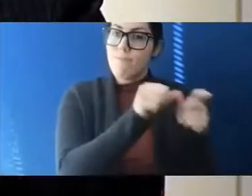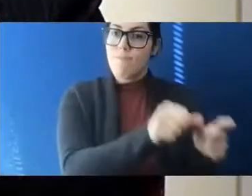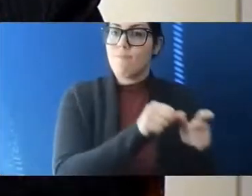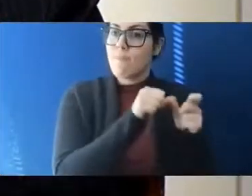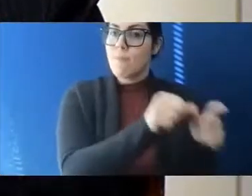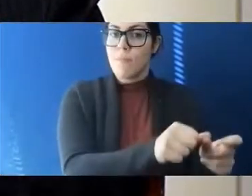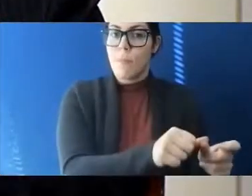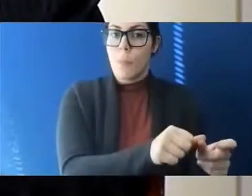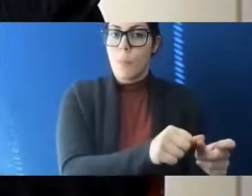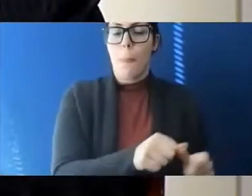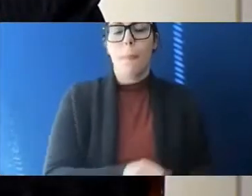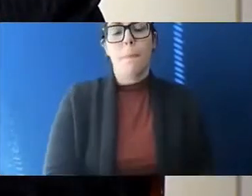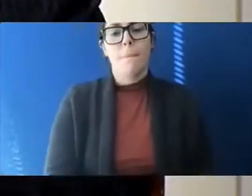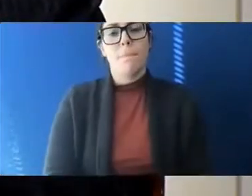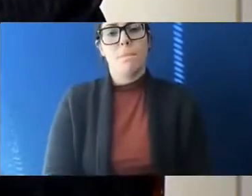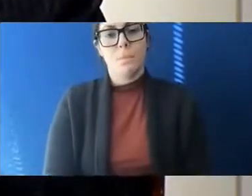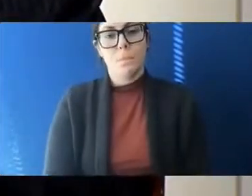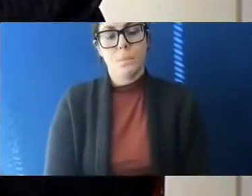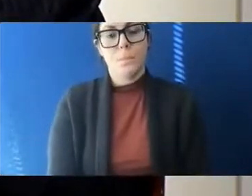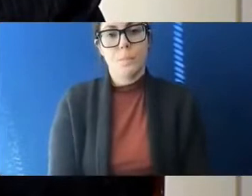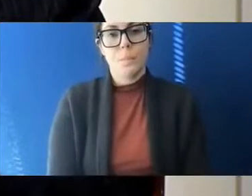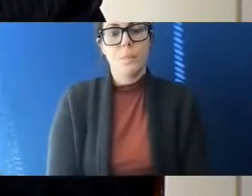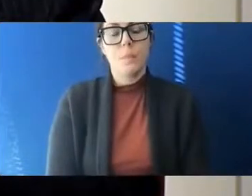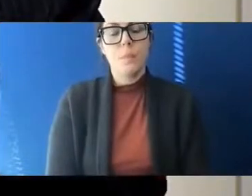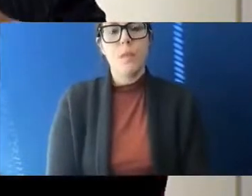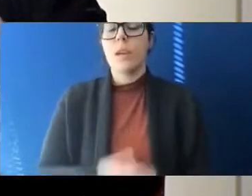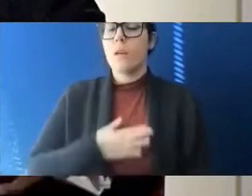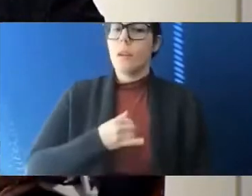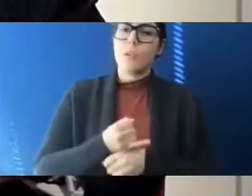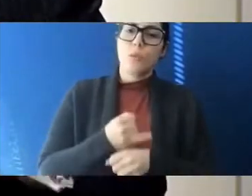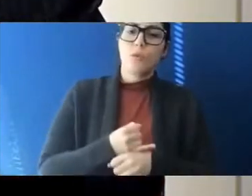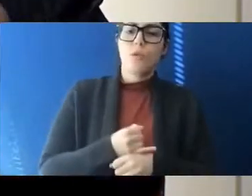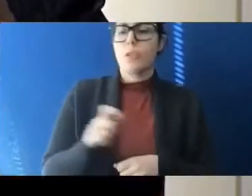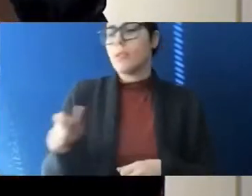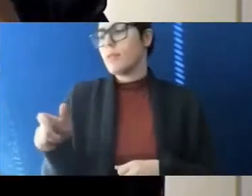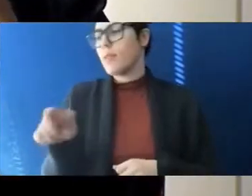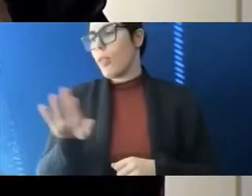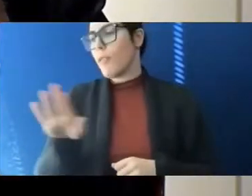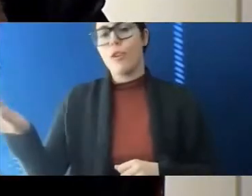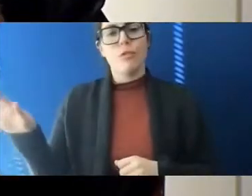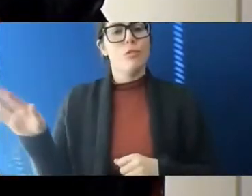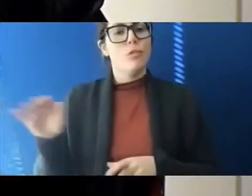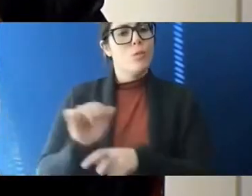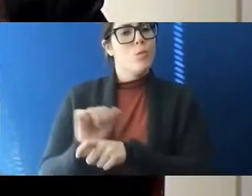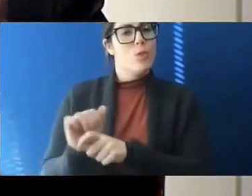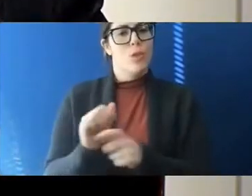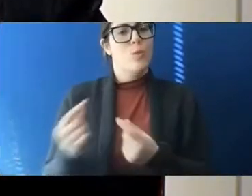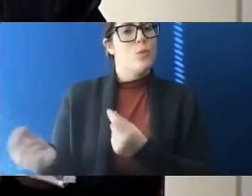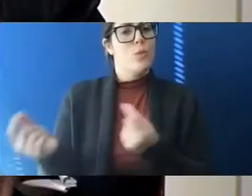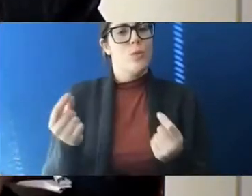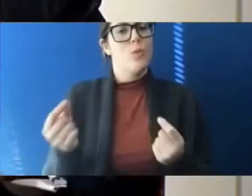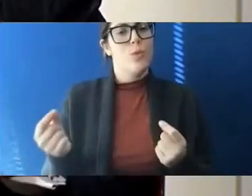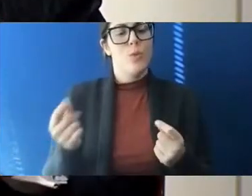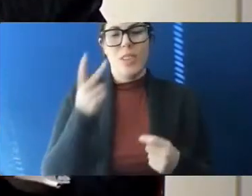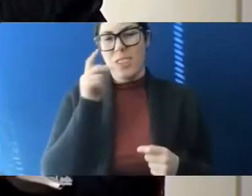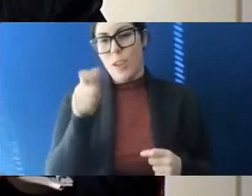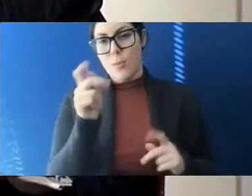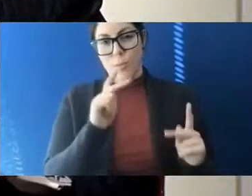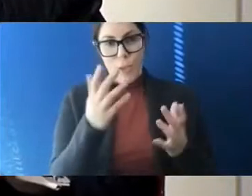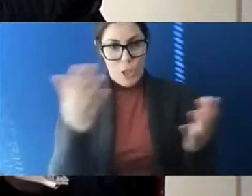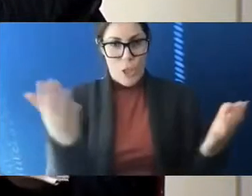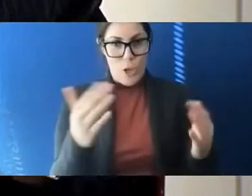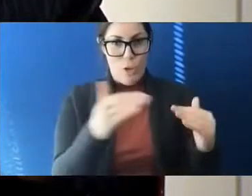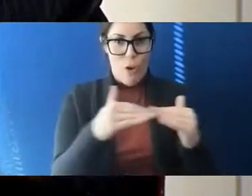work that institutions like mine and Louise and so many others, and I see many of my other bank colleagues in